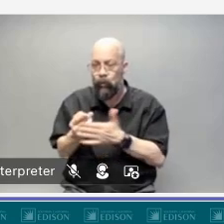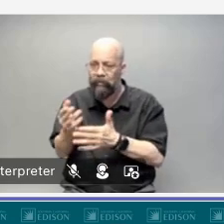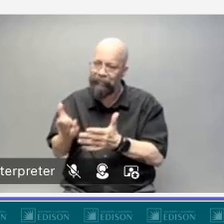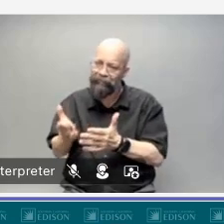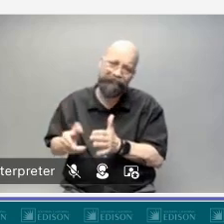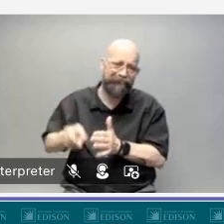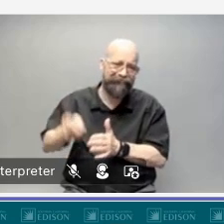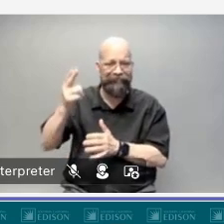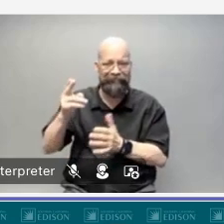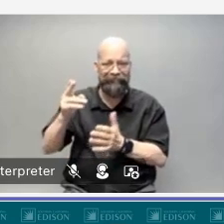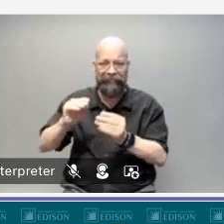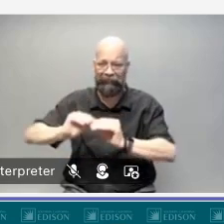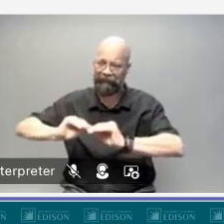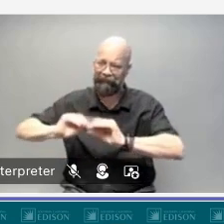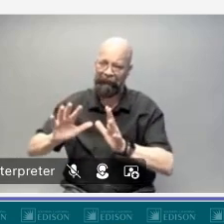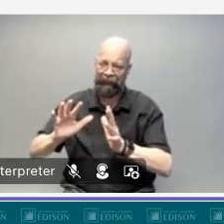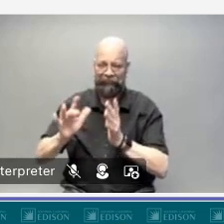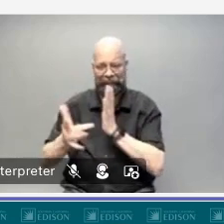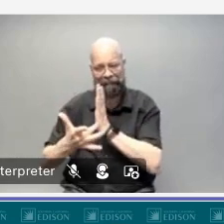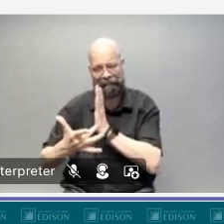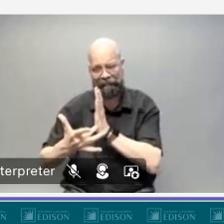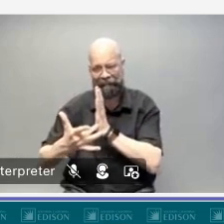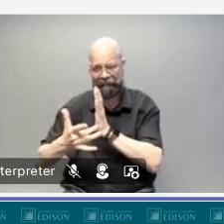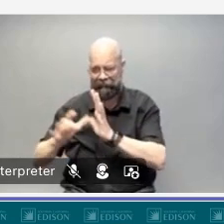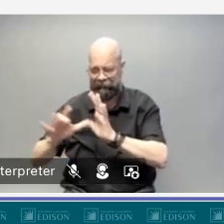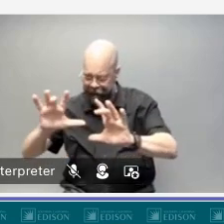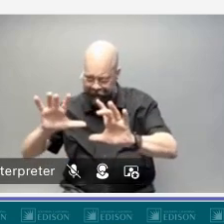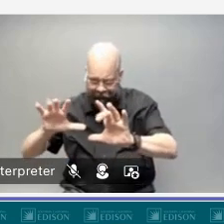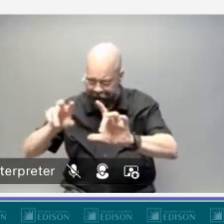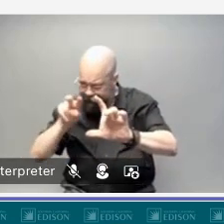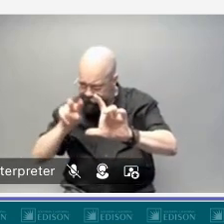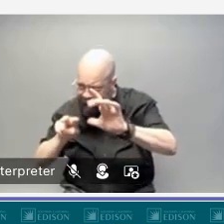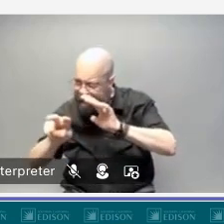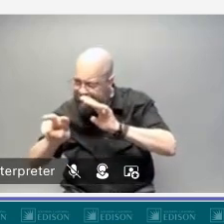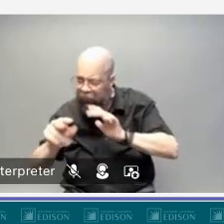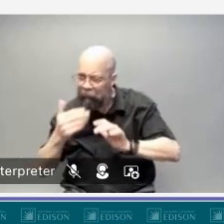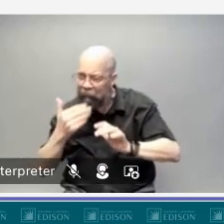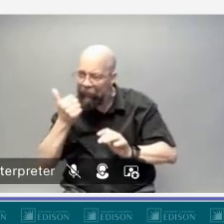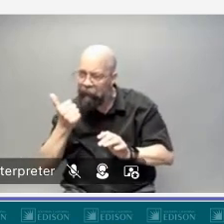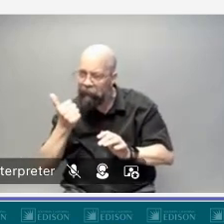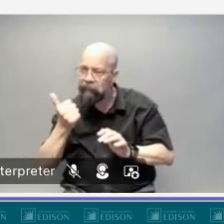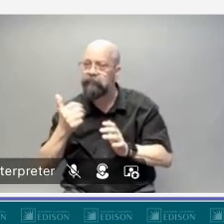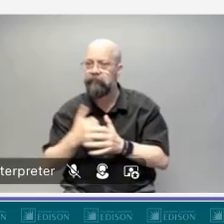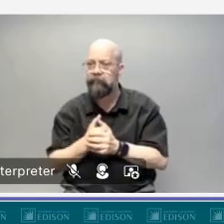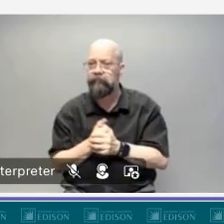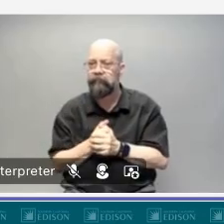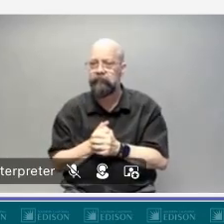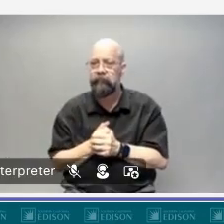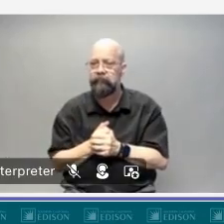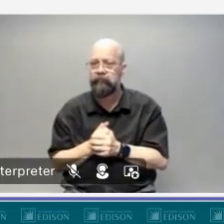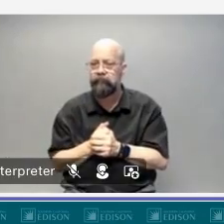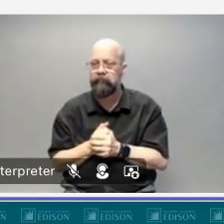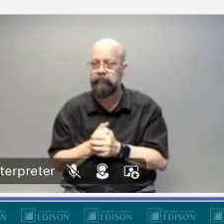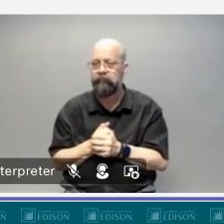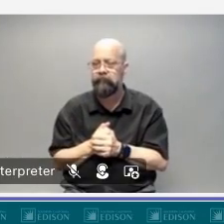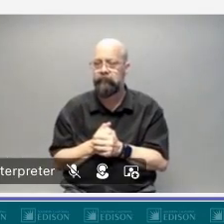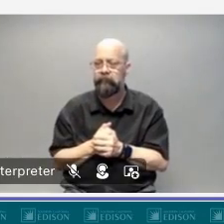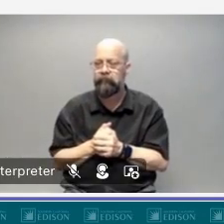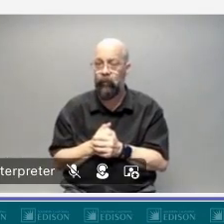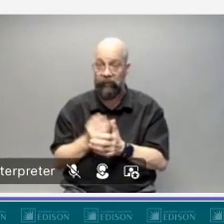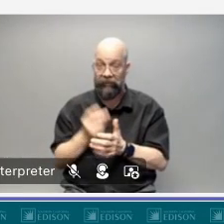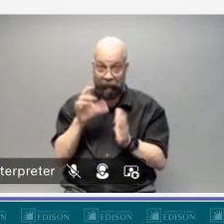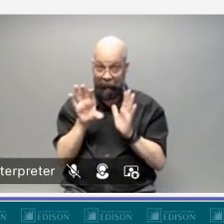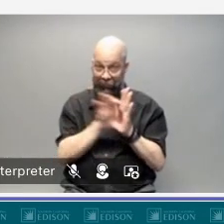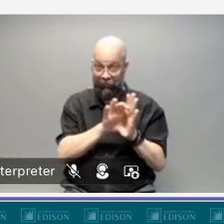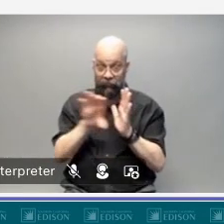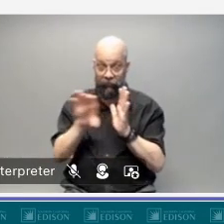weather forecasts to make sure that we can get those forecasts right. And so what you've seen on the screen here